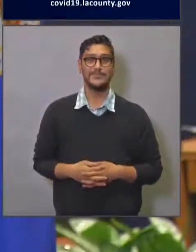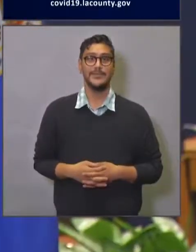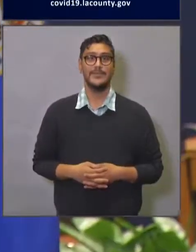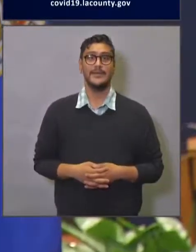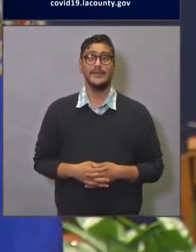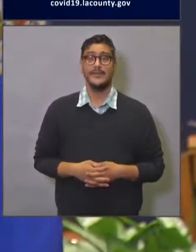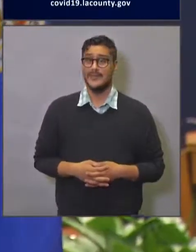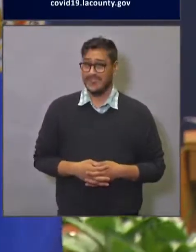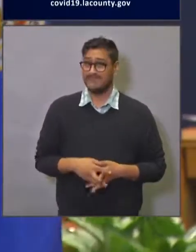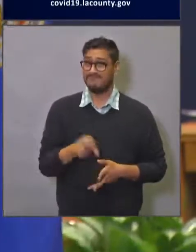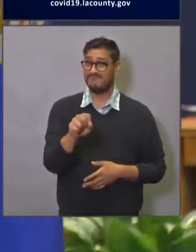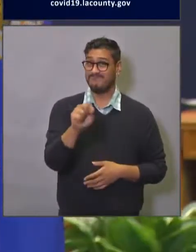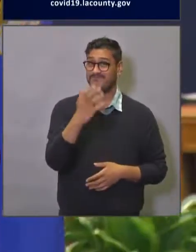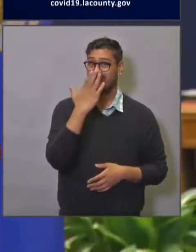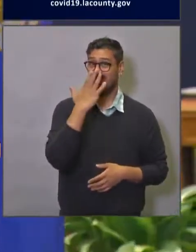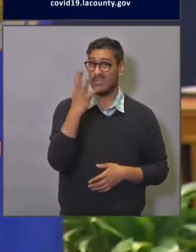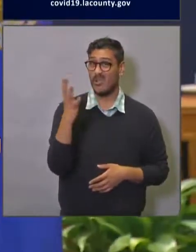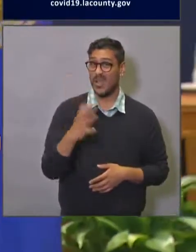Yeah, thanks a lot.